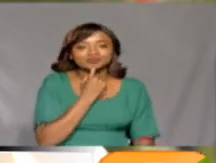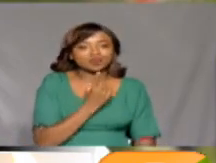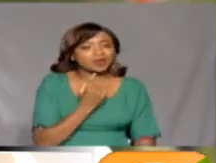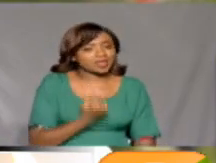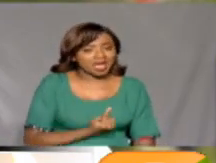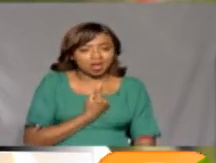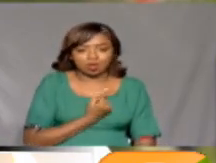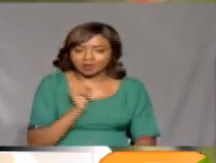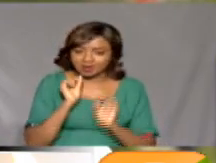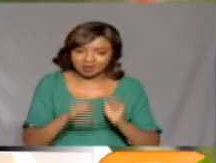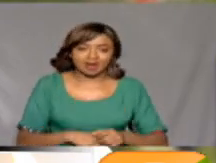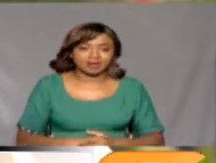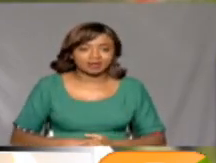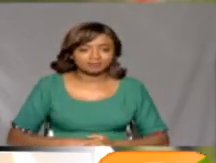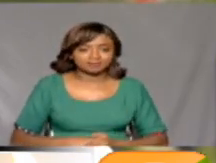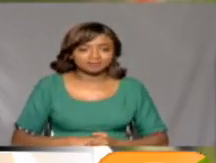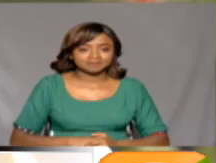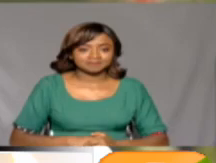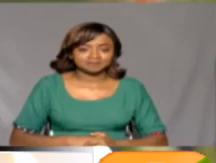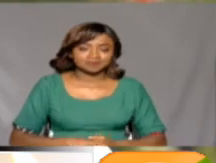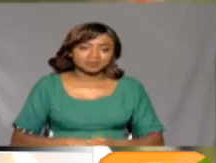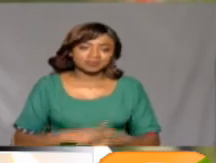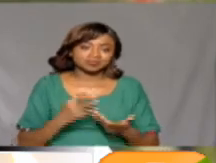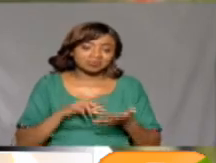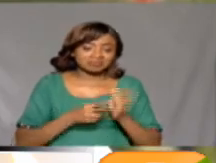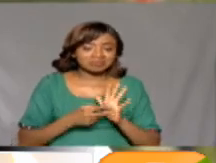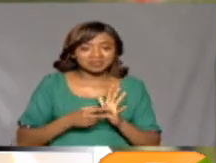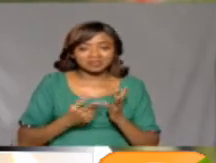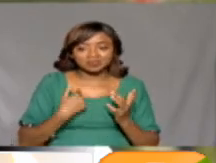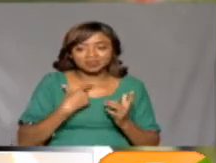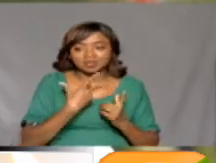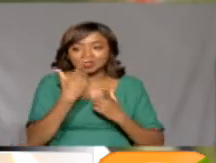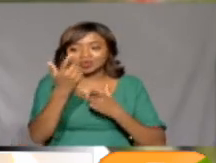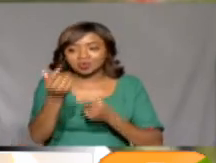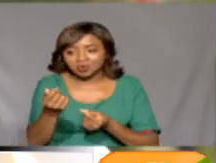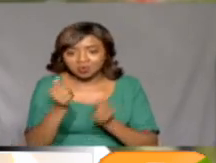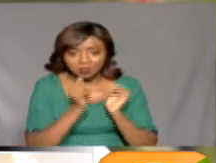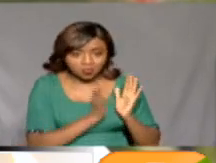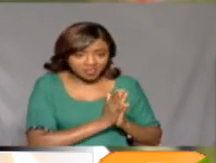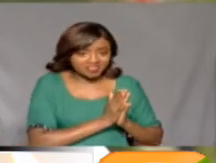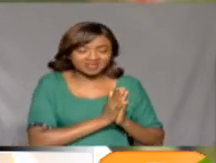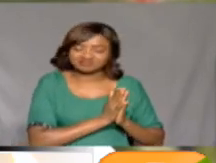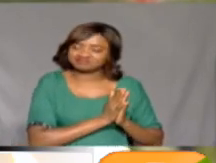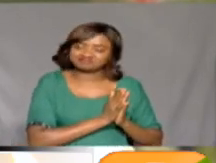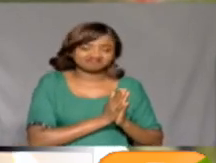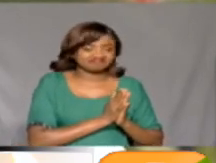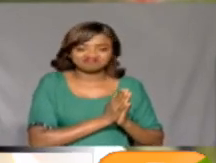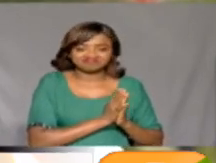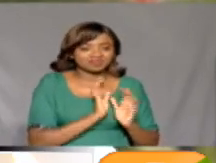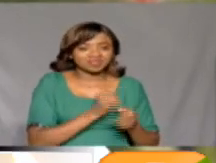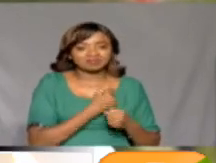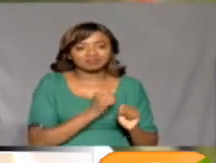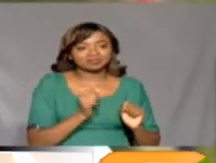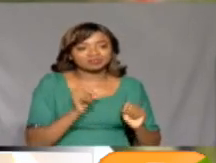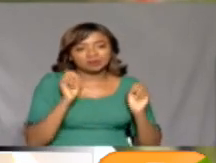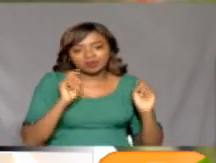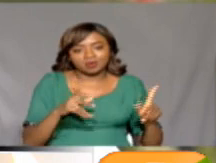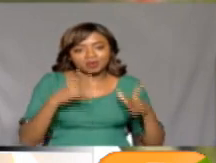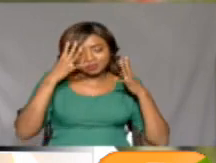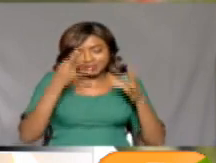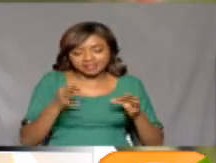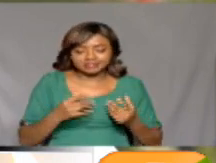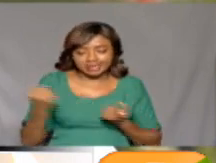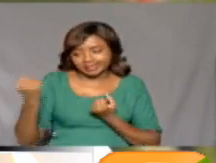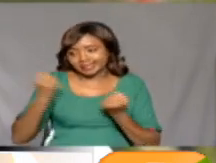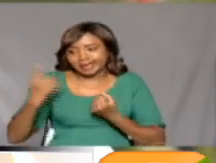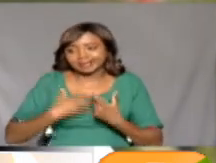So the escorting the president to go on and hand over was never to be. So we took our